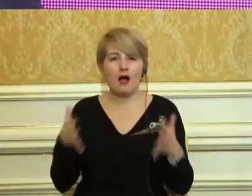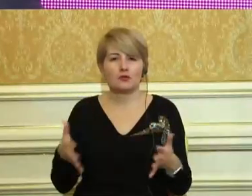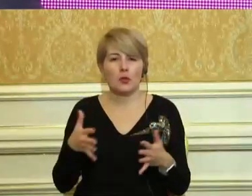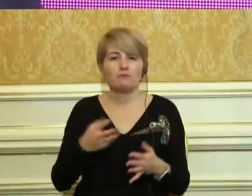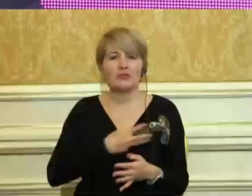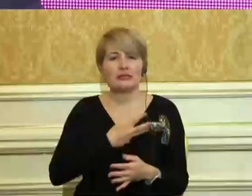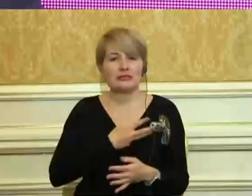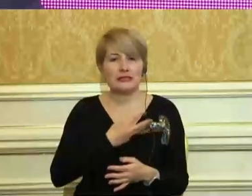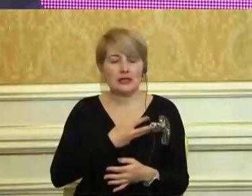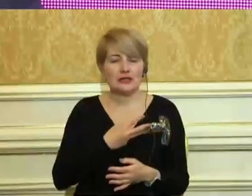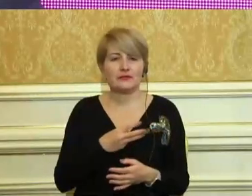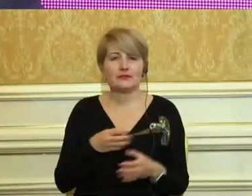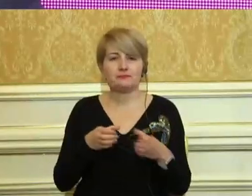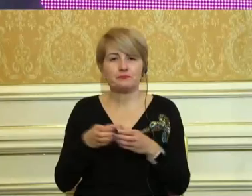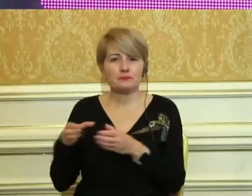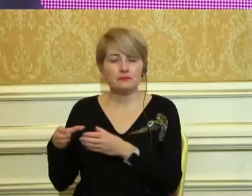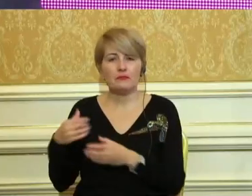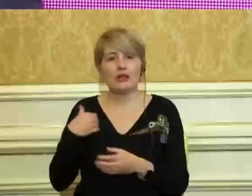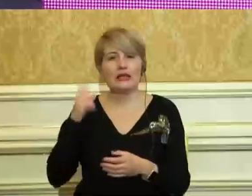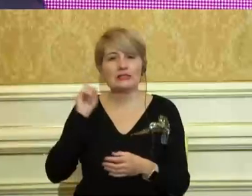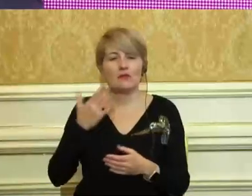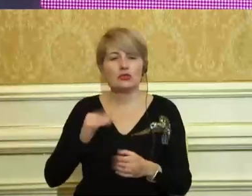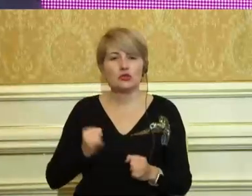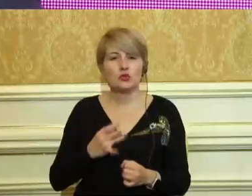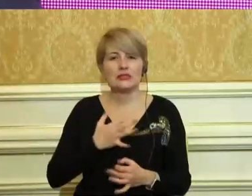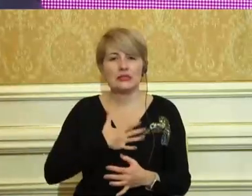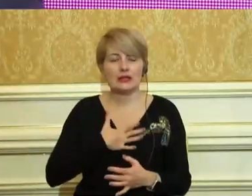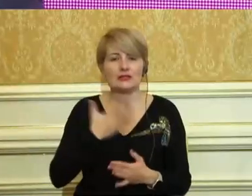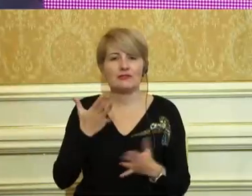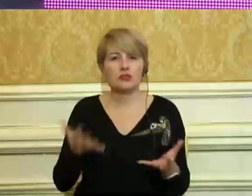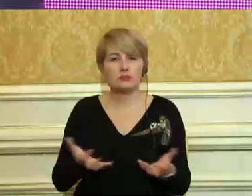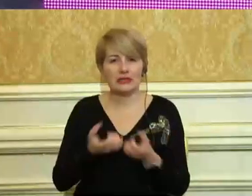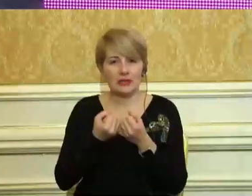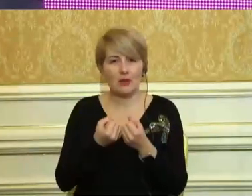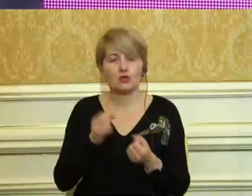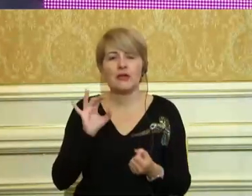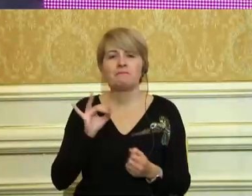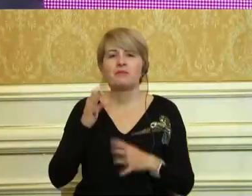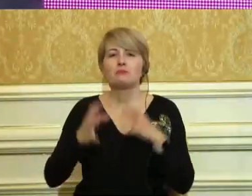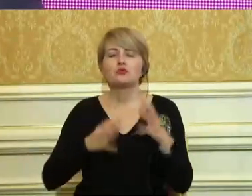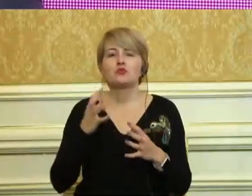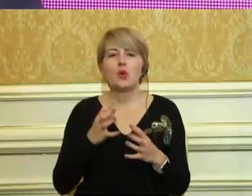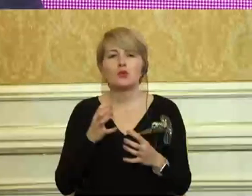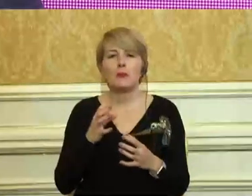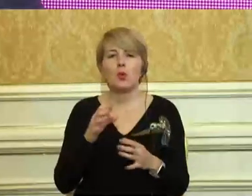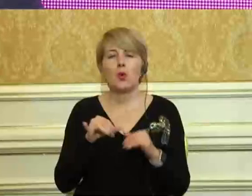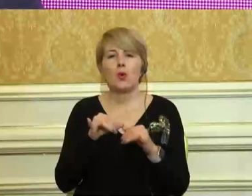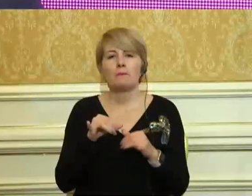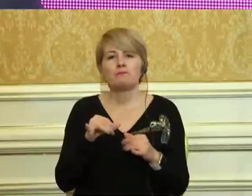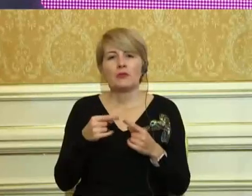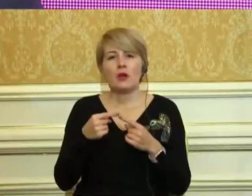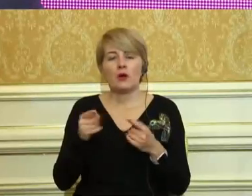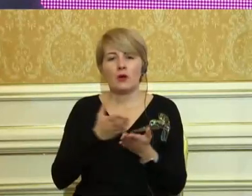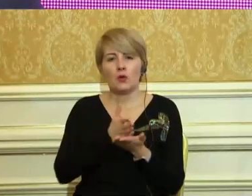Canadian friends stand beside you, as do your international local government friends, as you work to protect